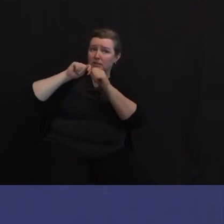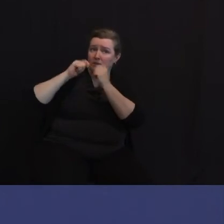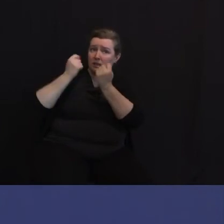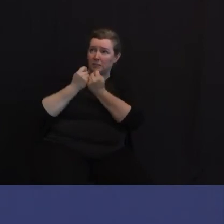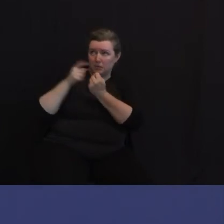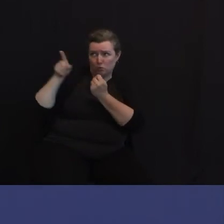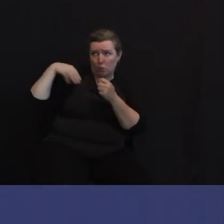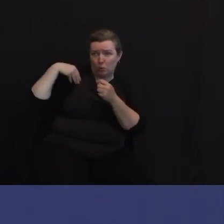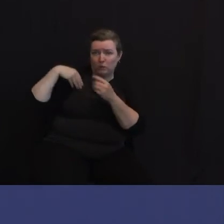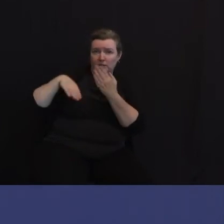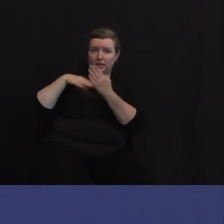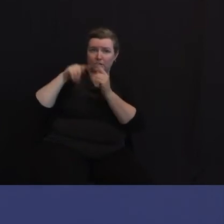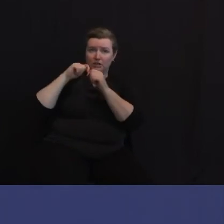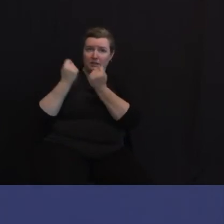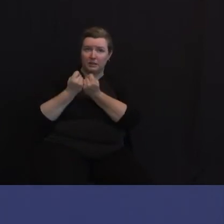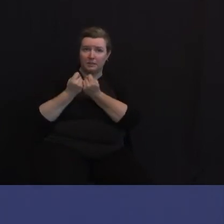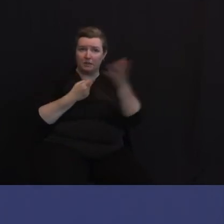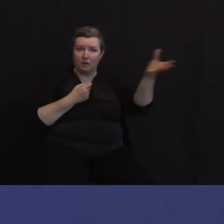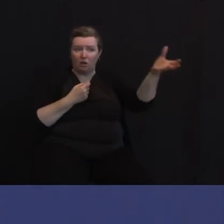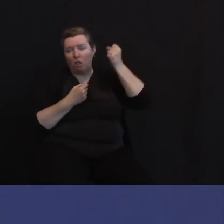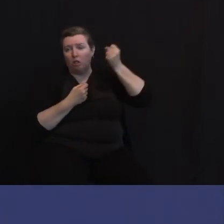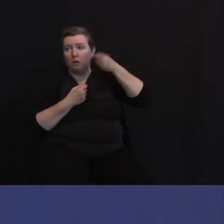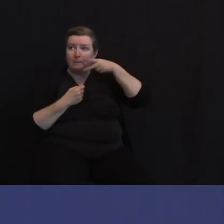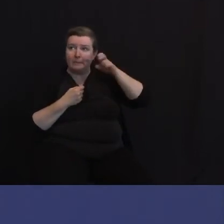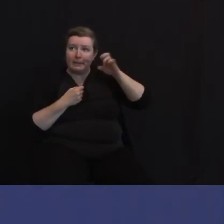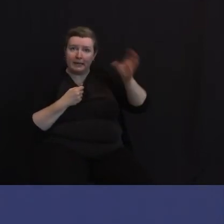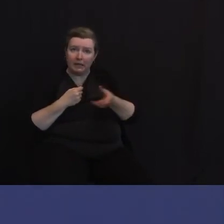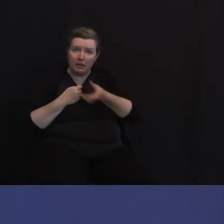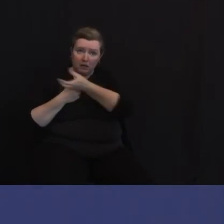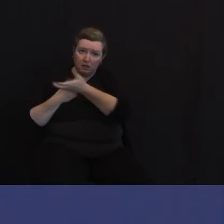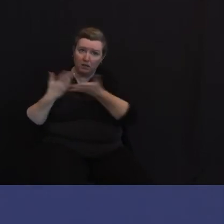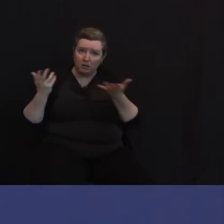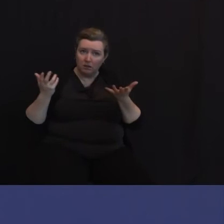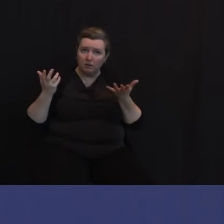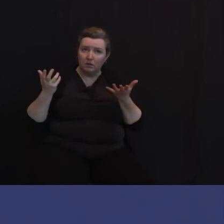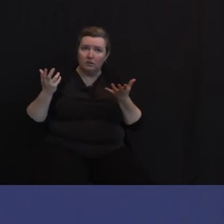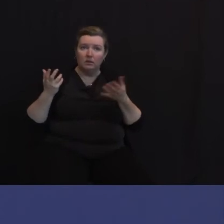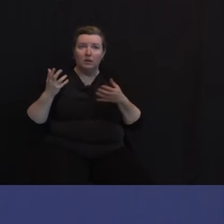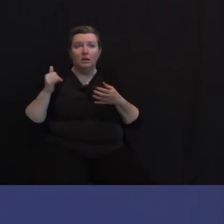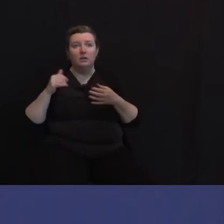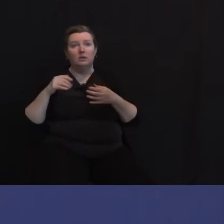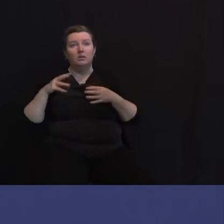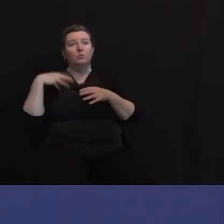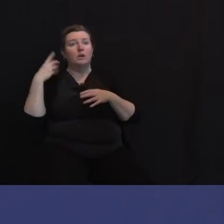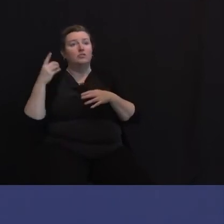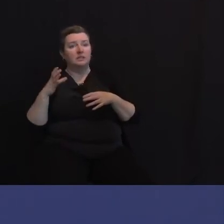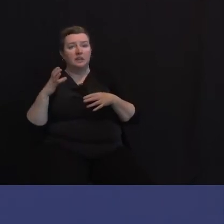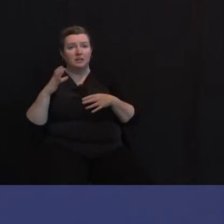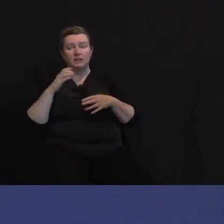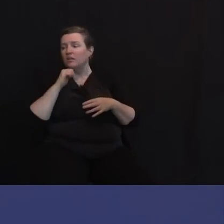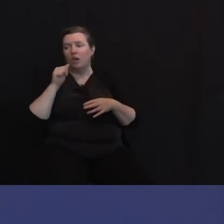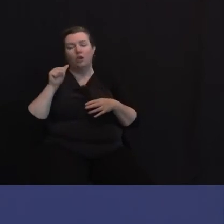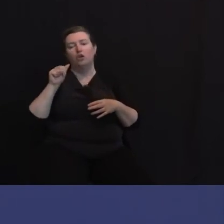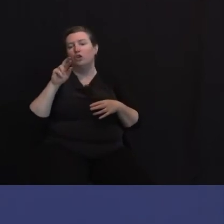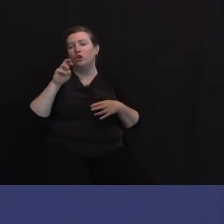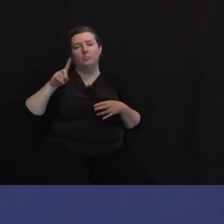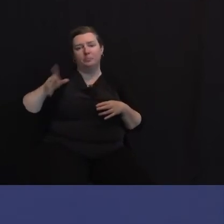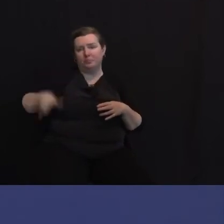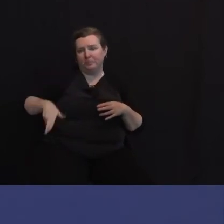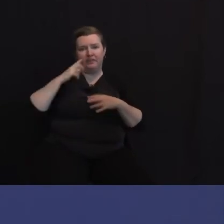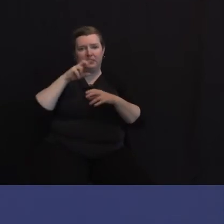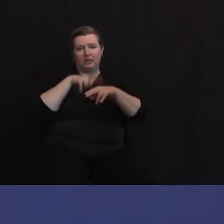So at the moment, I do not believe they are armed in Washington. Is that right? They're not armed, although you saw the Secretary of the Army made